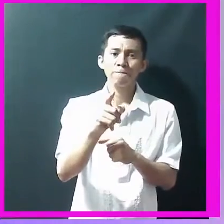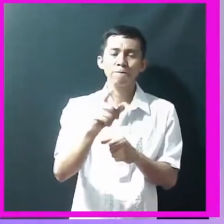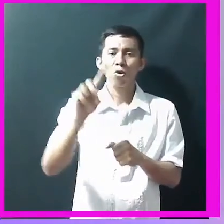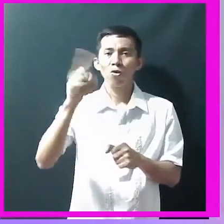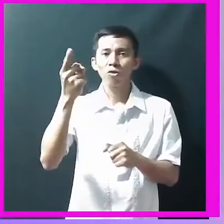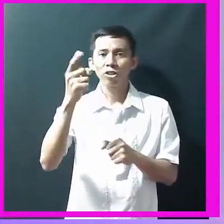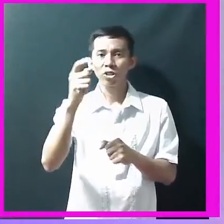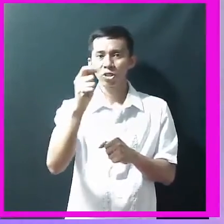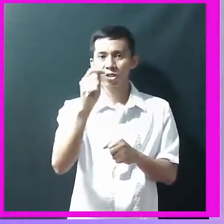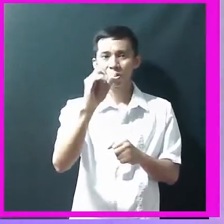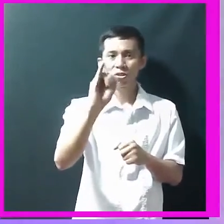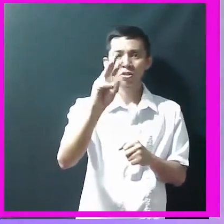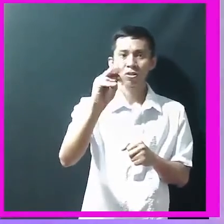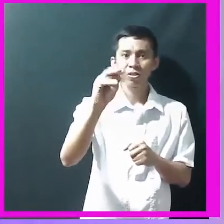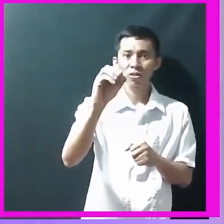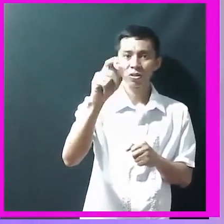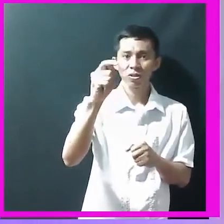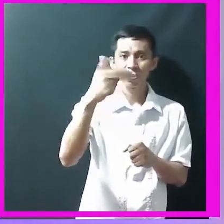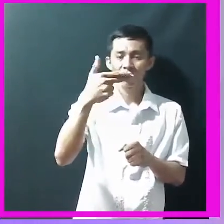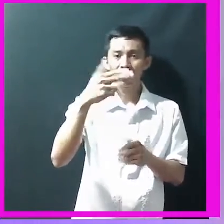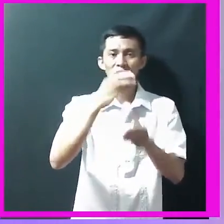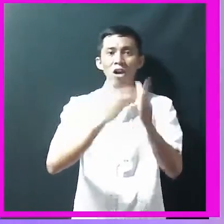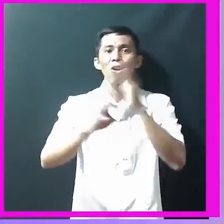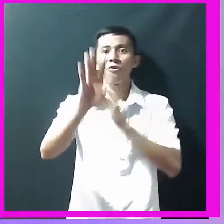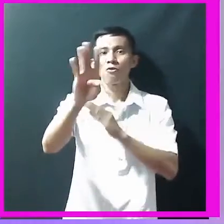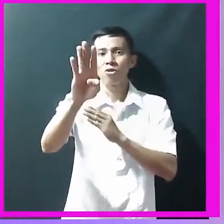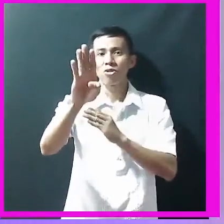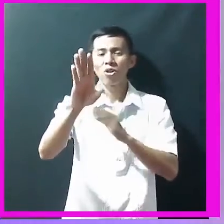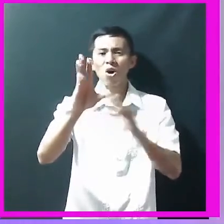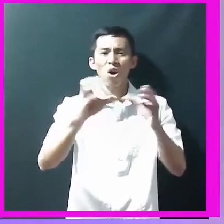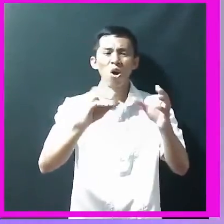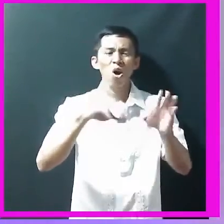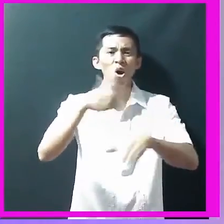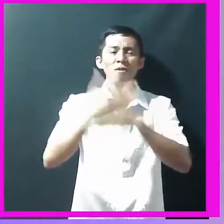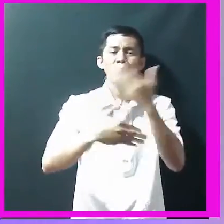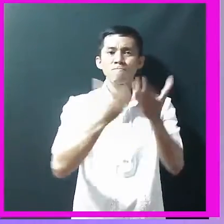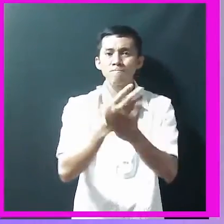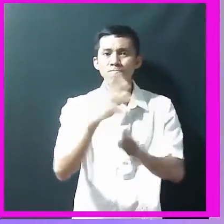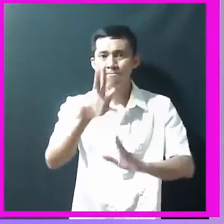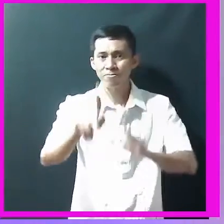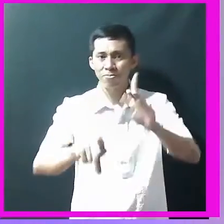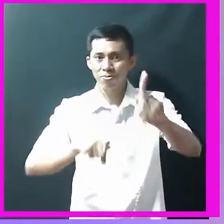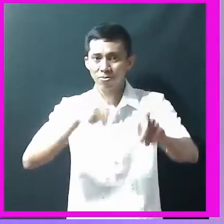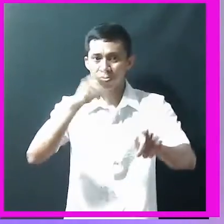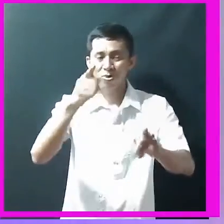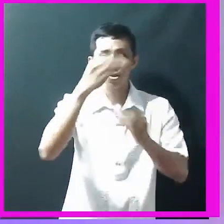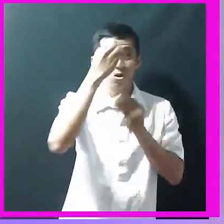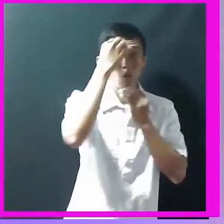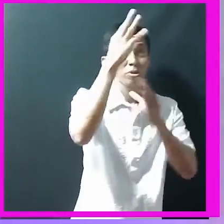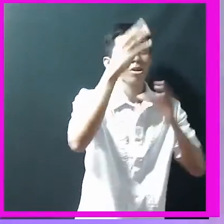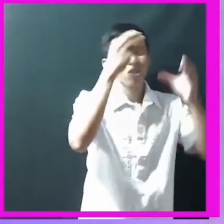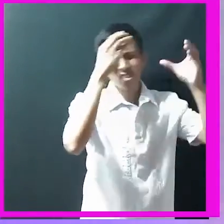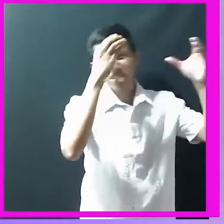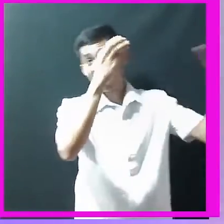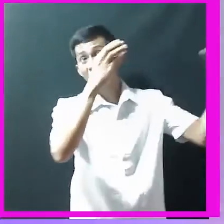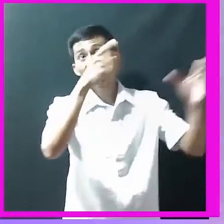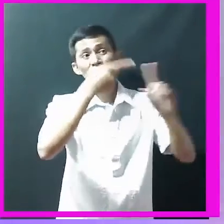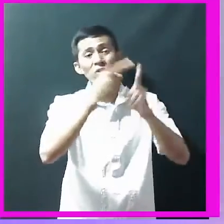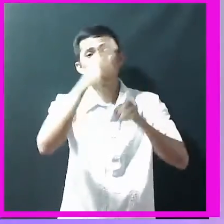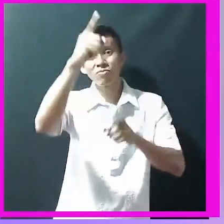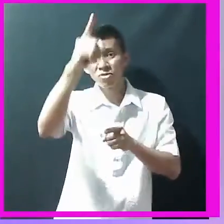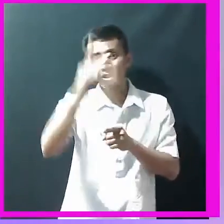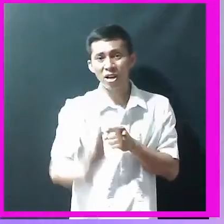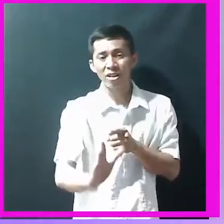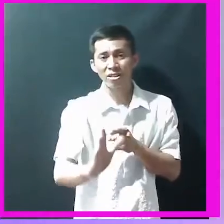1 Timothy 2:4, who will have all men to be saved and to come unto the knowledge of the truth.